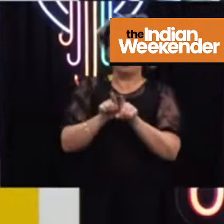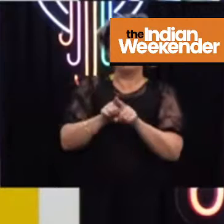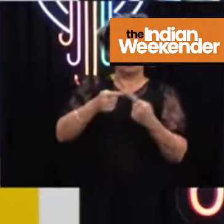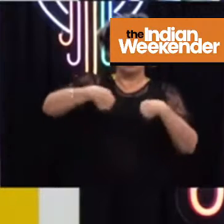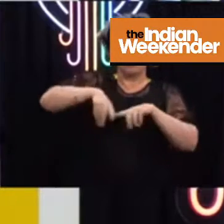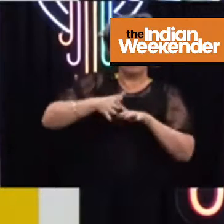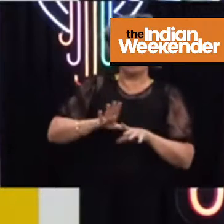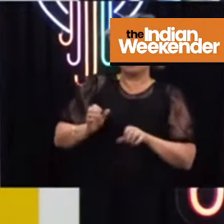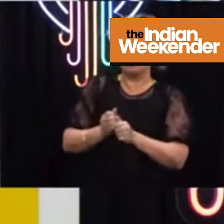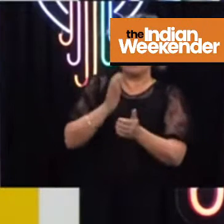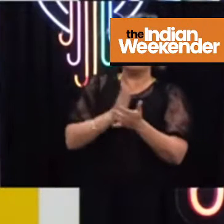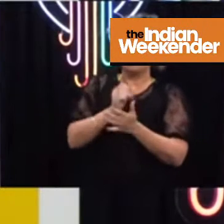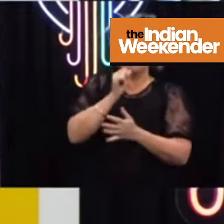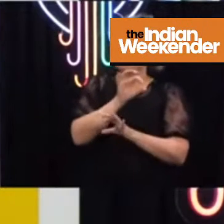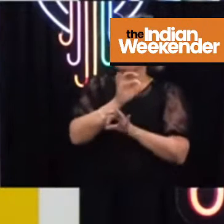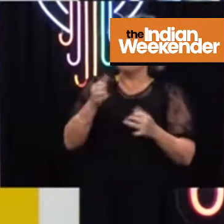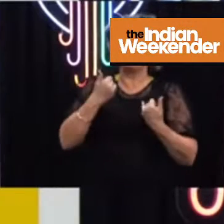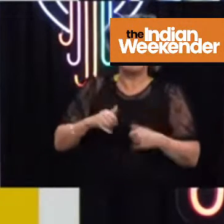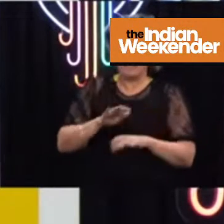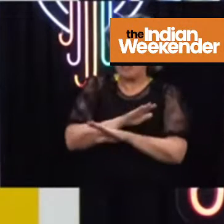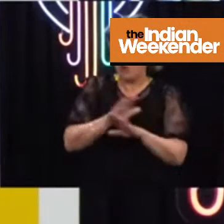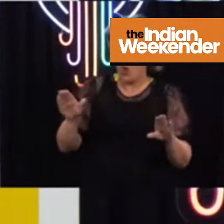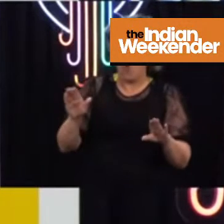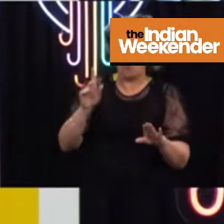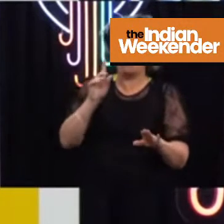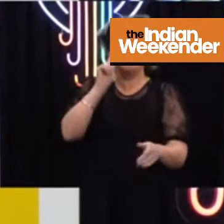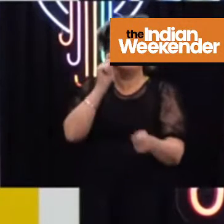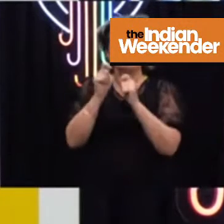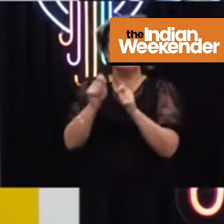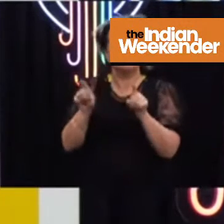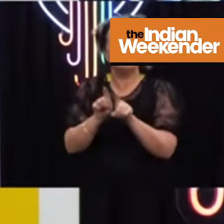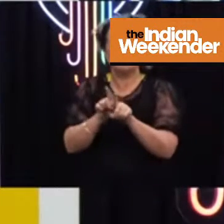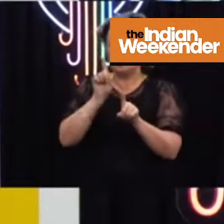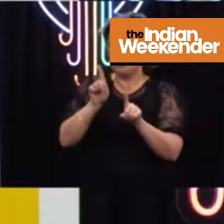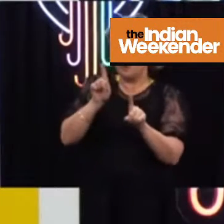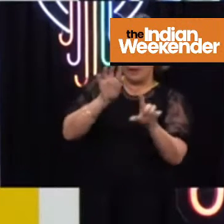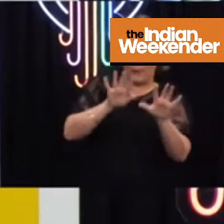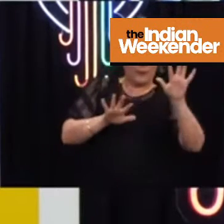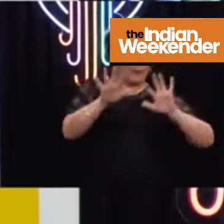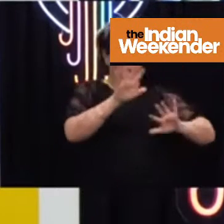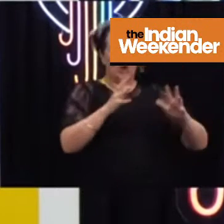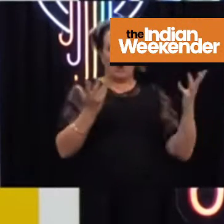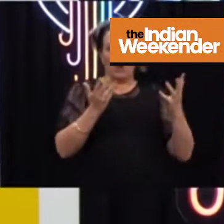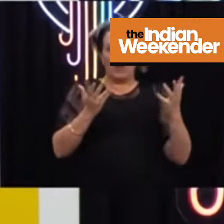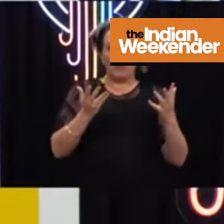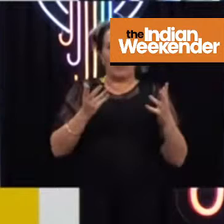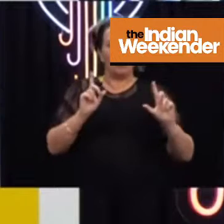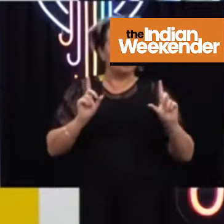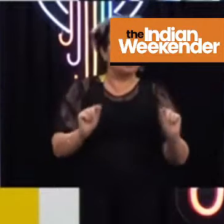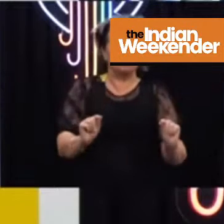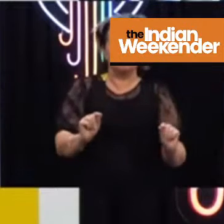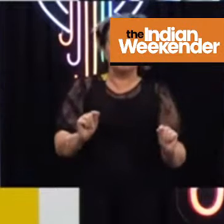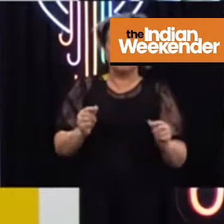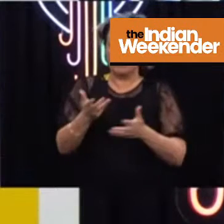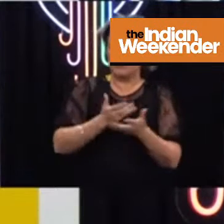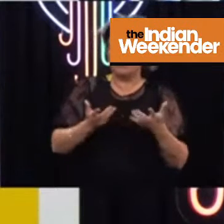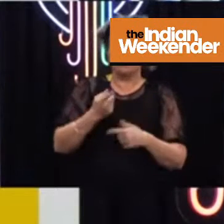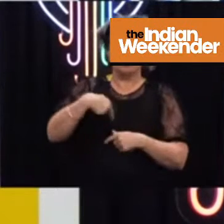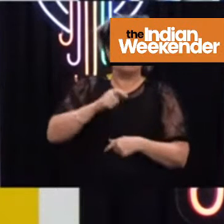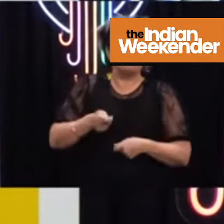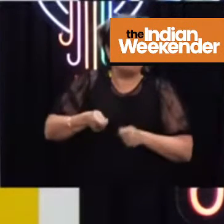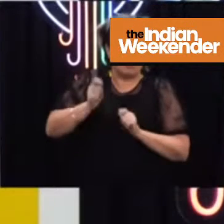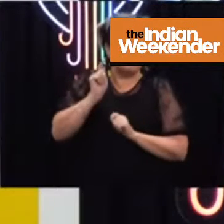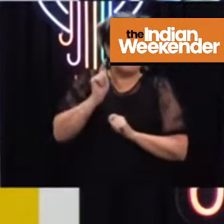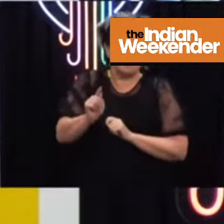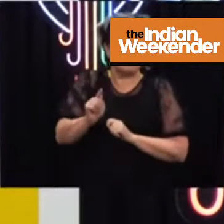that asymptomatic testing of. And it's just a matter of where and how you find those people. We've raised the option of supermarkets. The team on